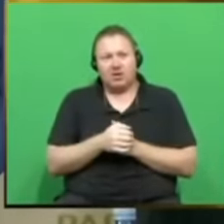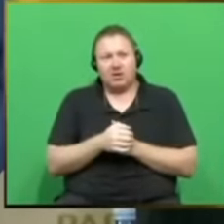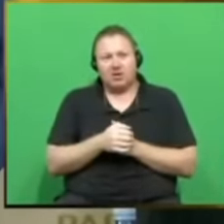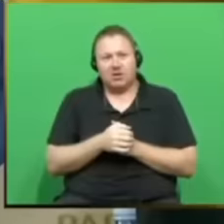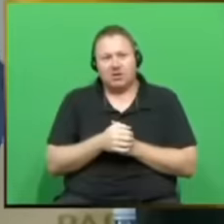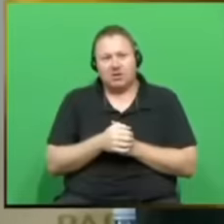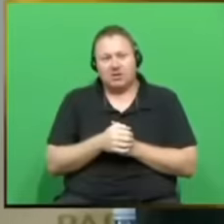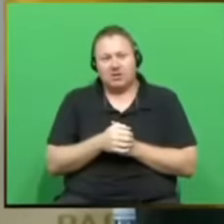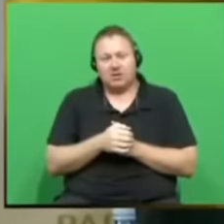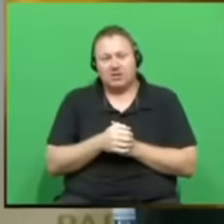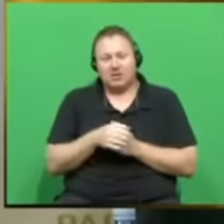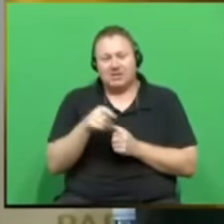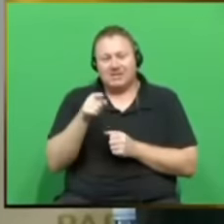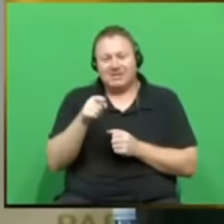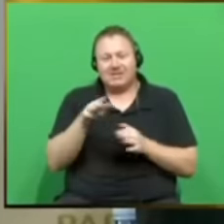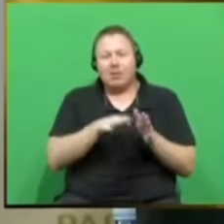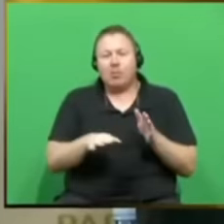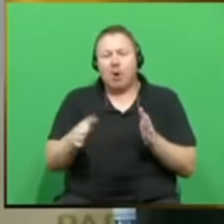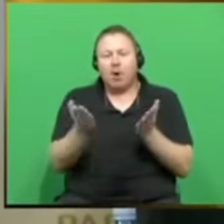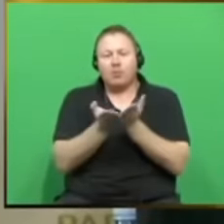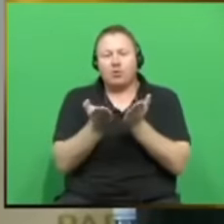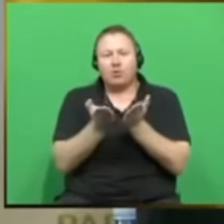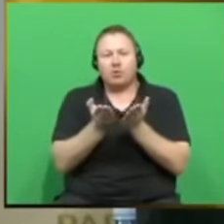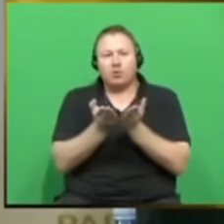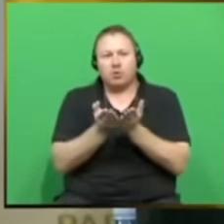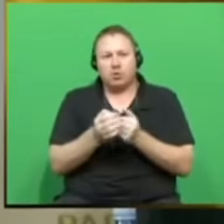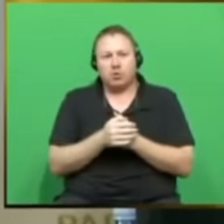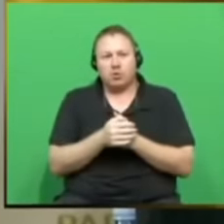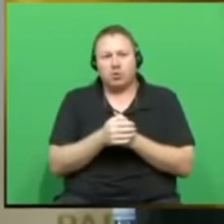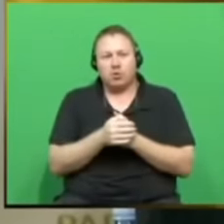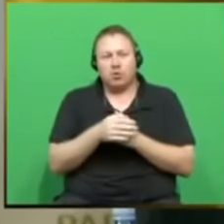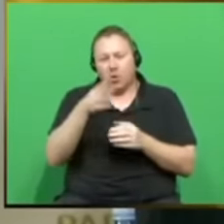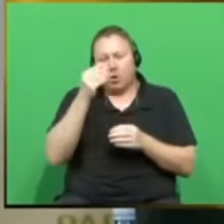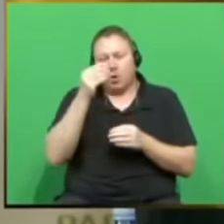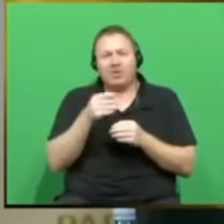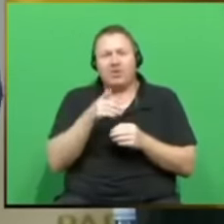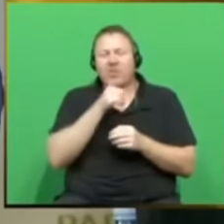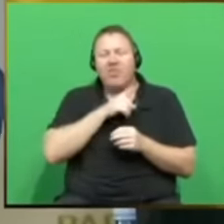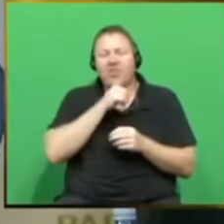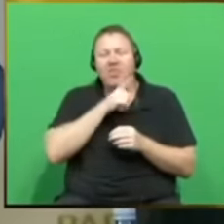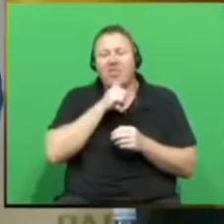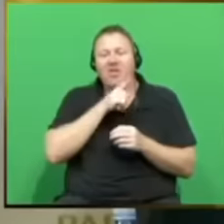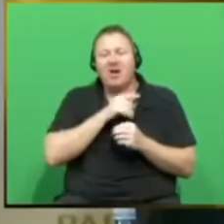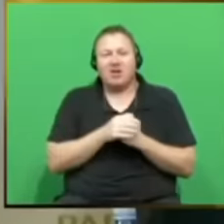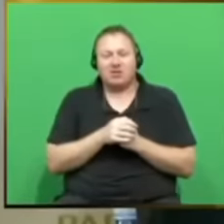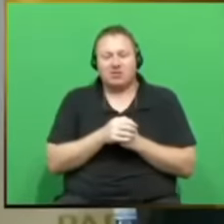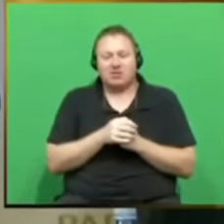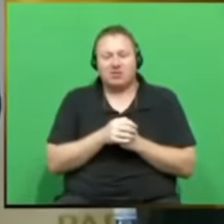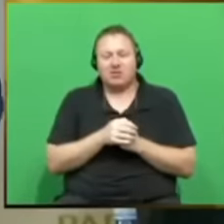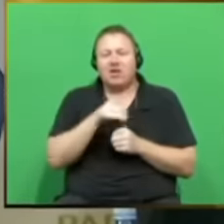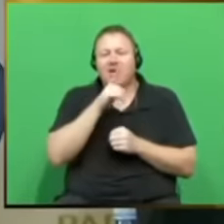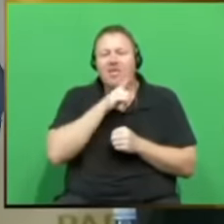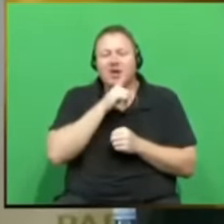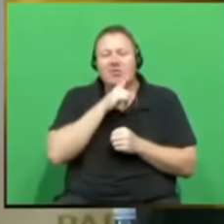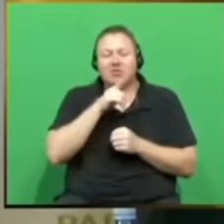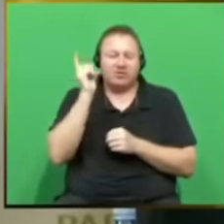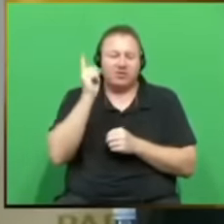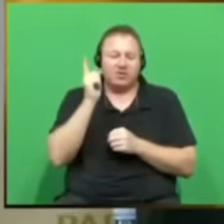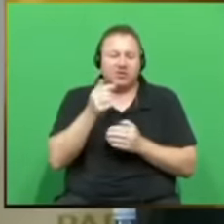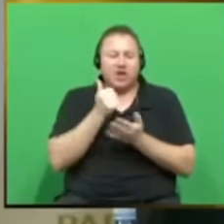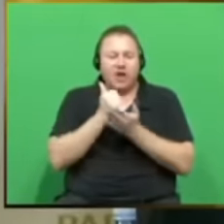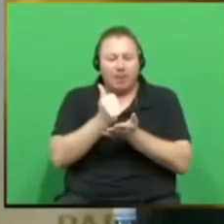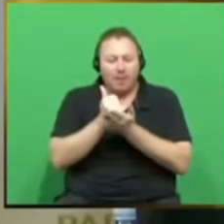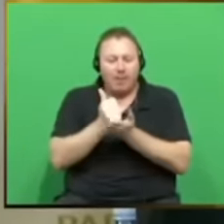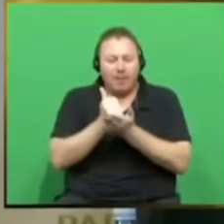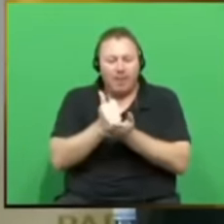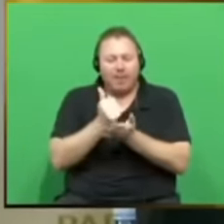These are the primary school learners, thousands of them, where thousands of our teachers are in class, catching